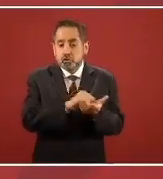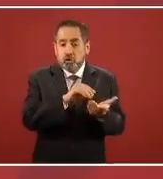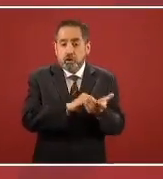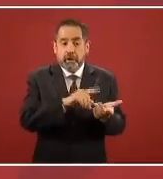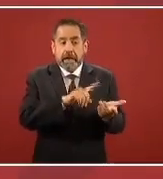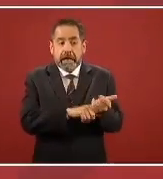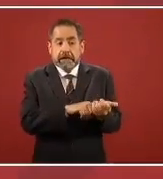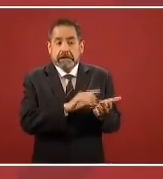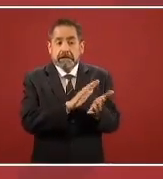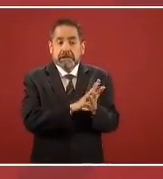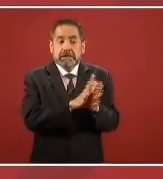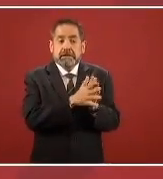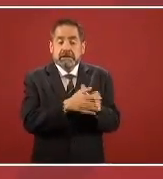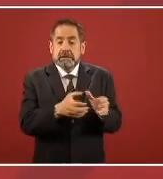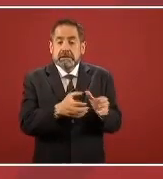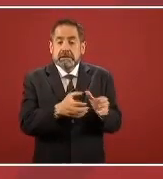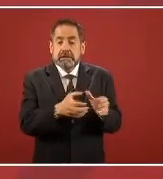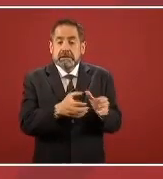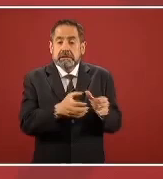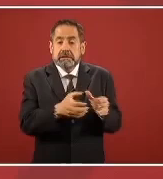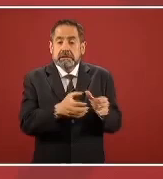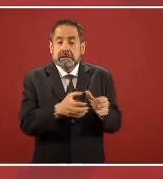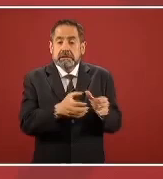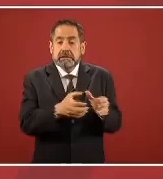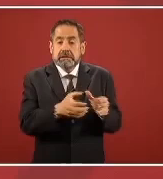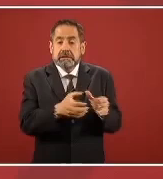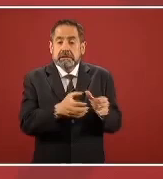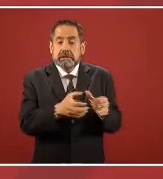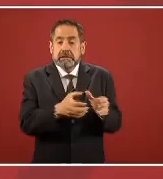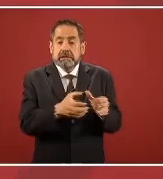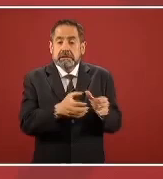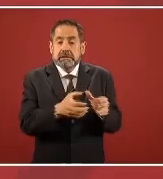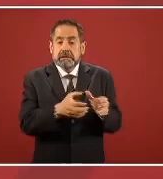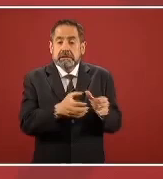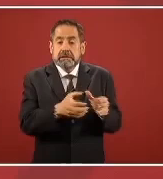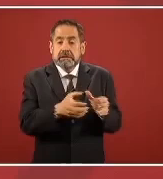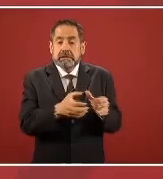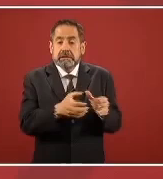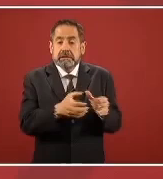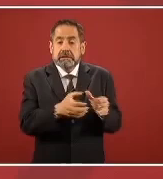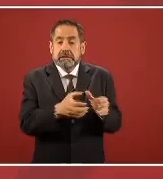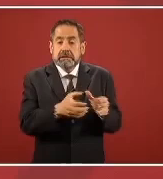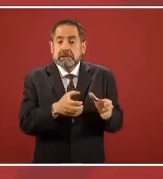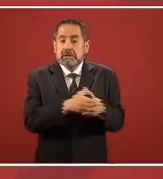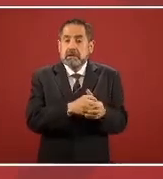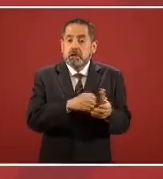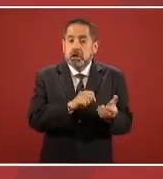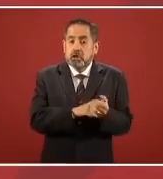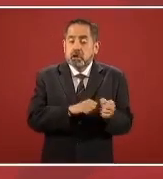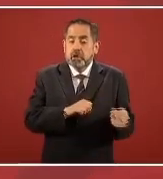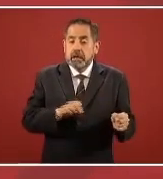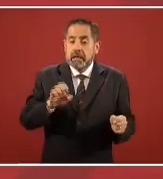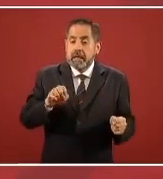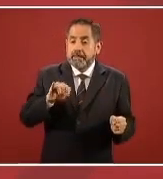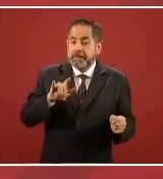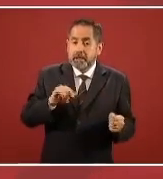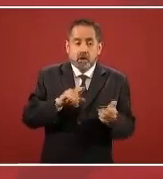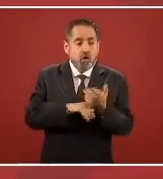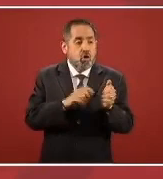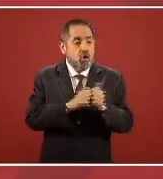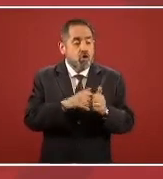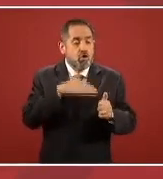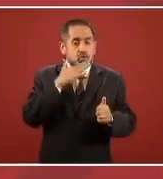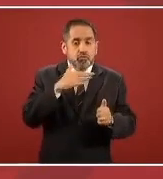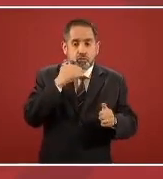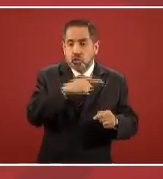que colaboraron, and if there continue to be people that collaborated, en actos de